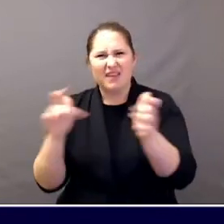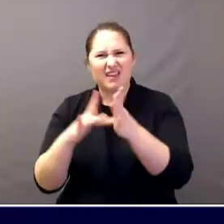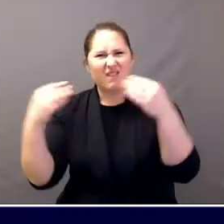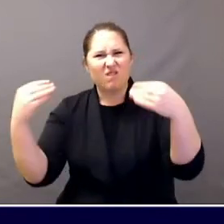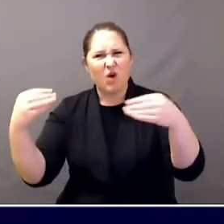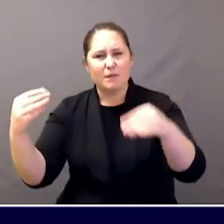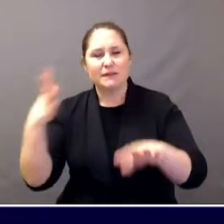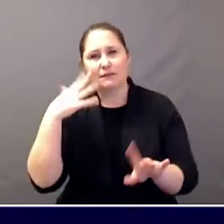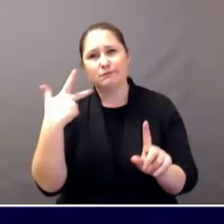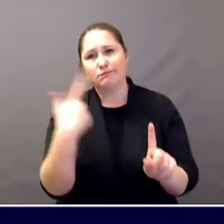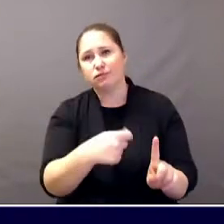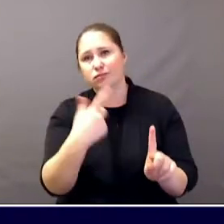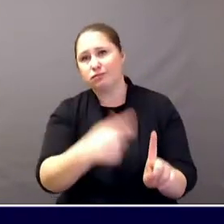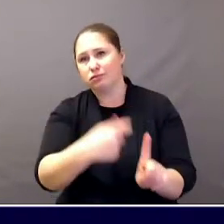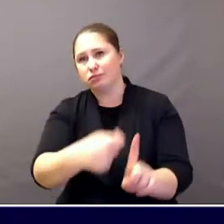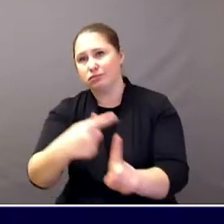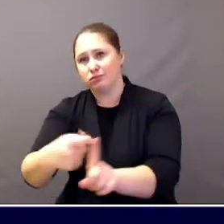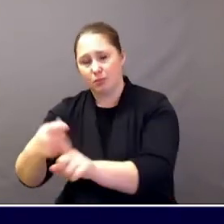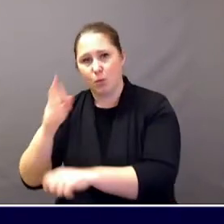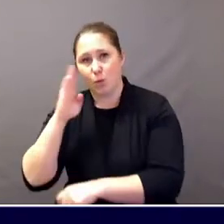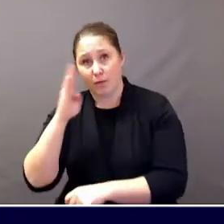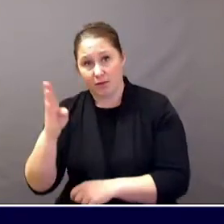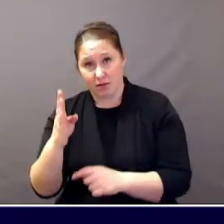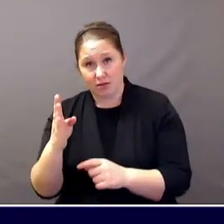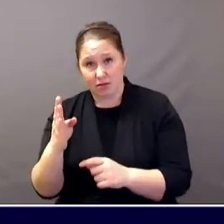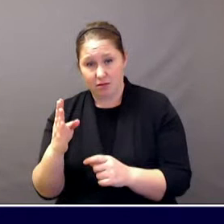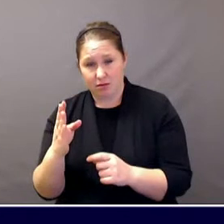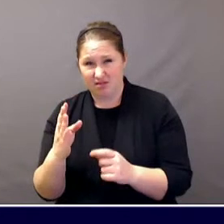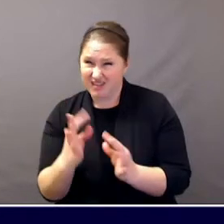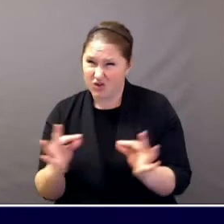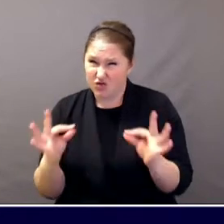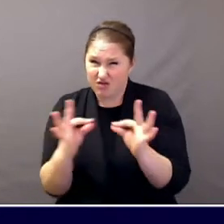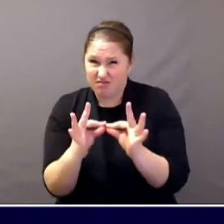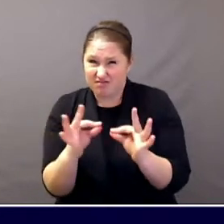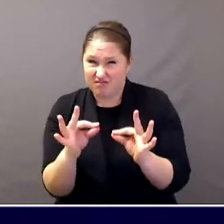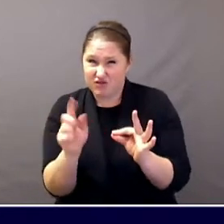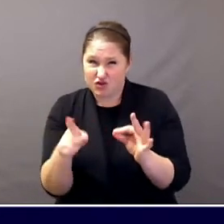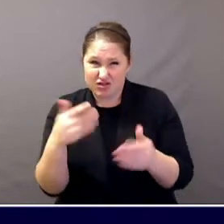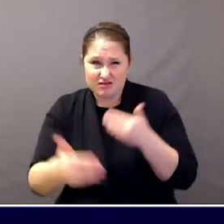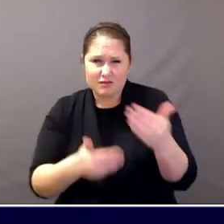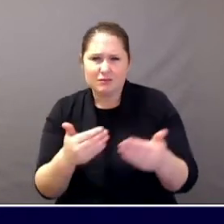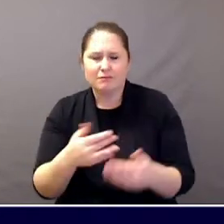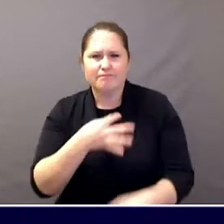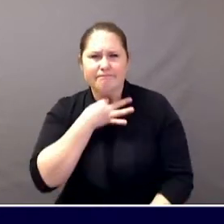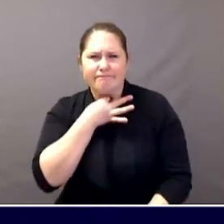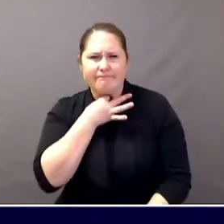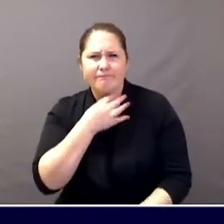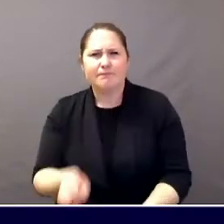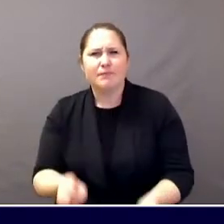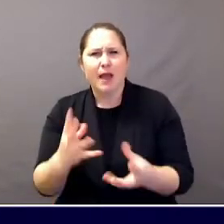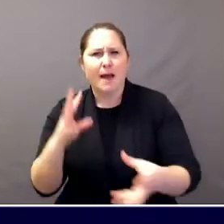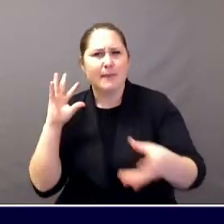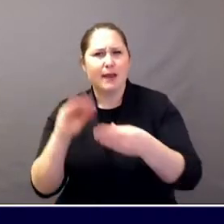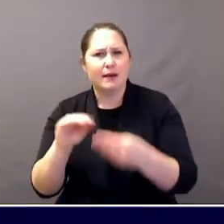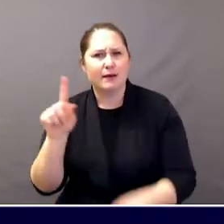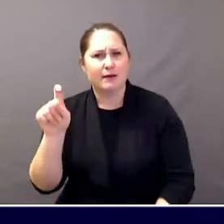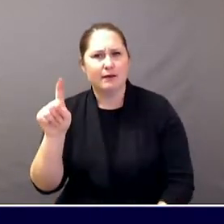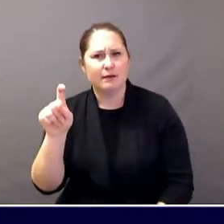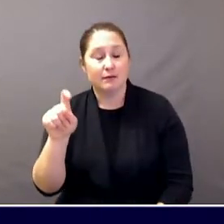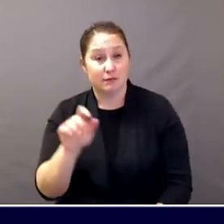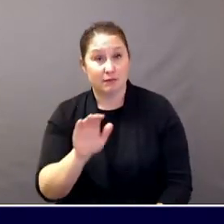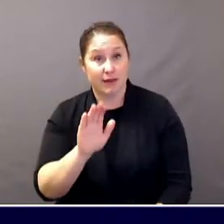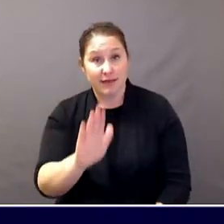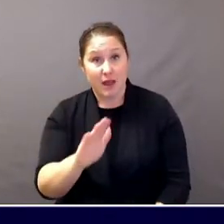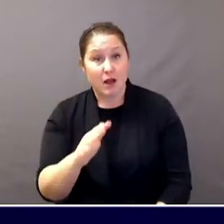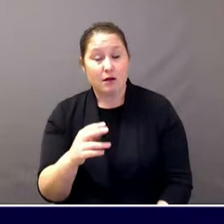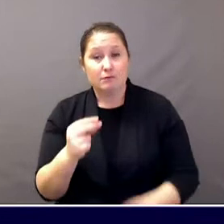You've sounded fairly critical of that. Can you give us an update on those numbers? And if the pace of those vaccinations